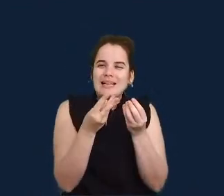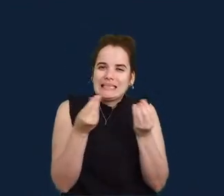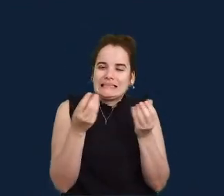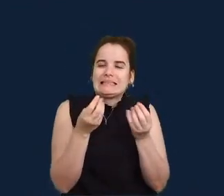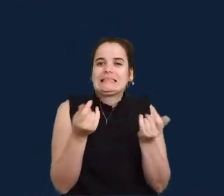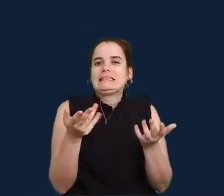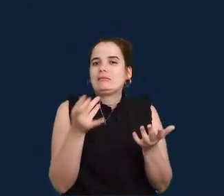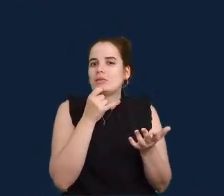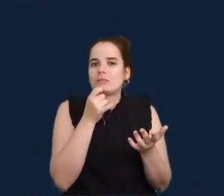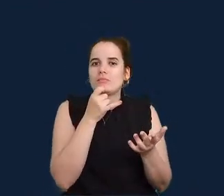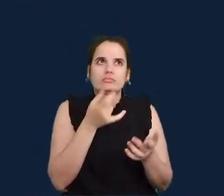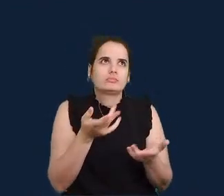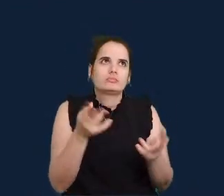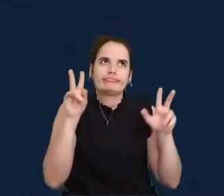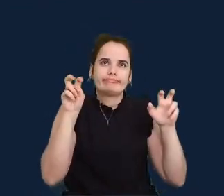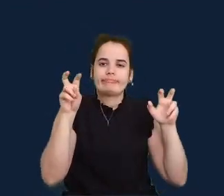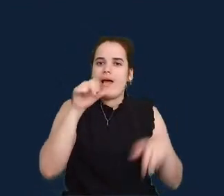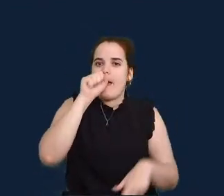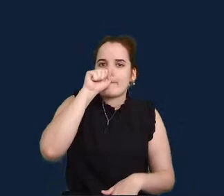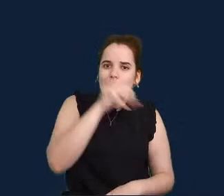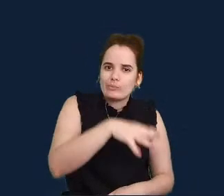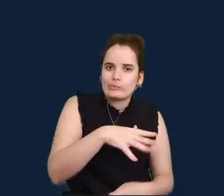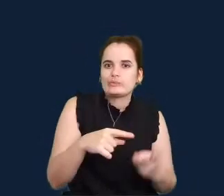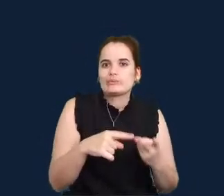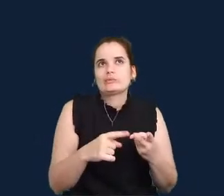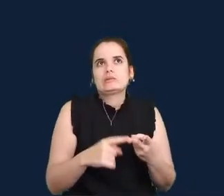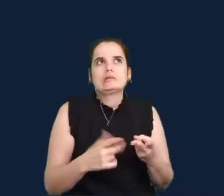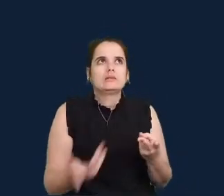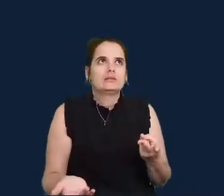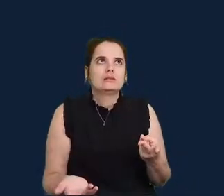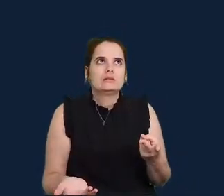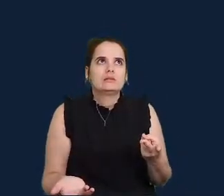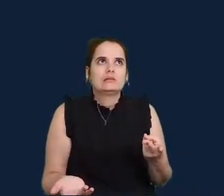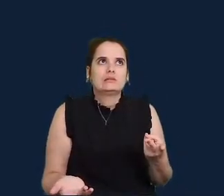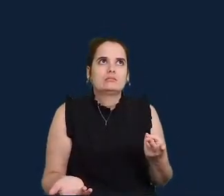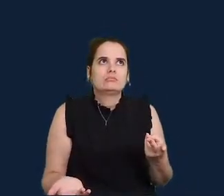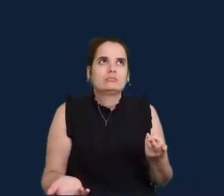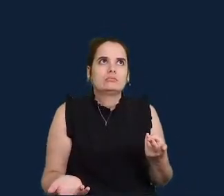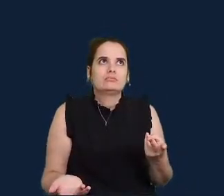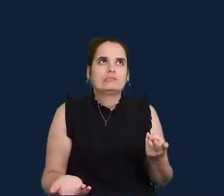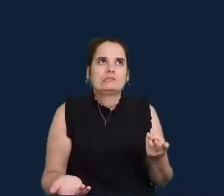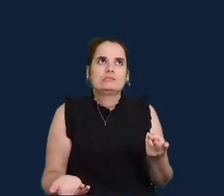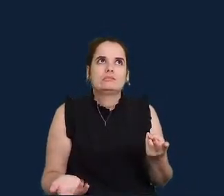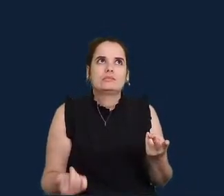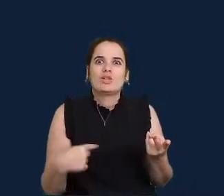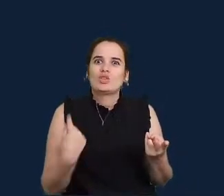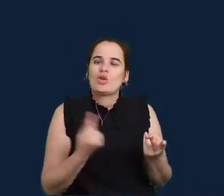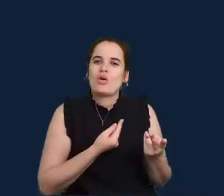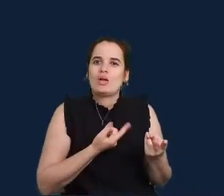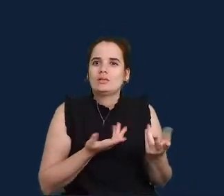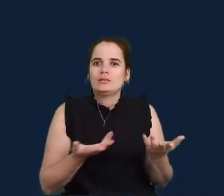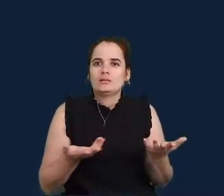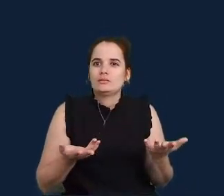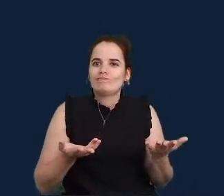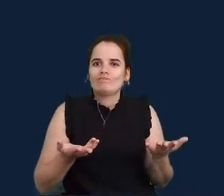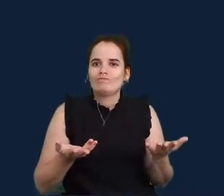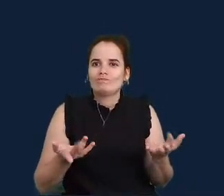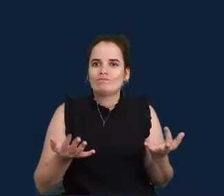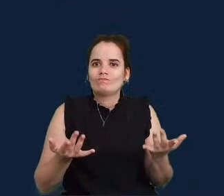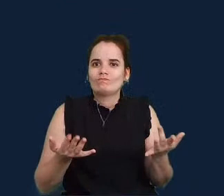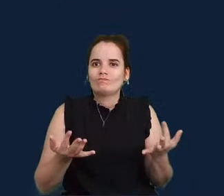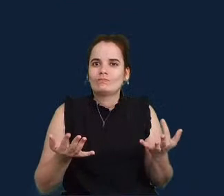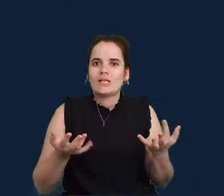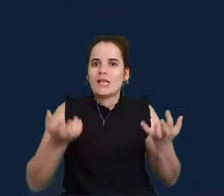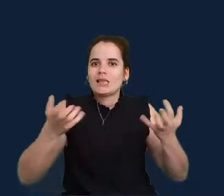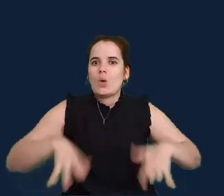example, where we don't necessarily want to, we need to protect the identity of the